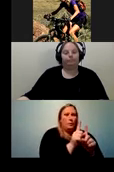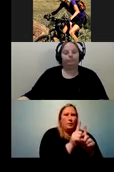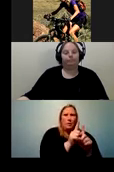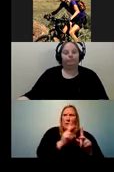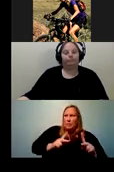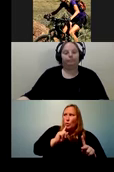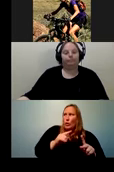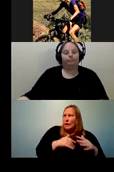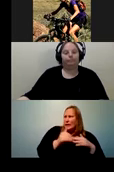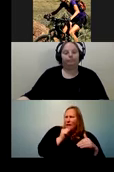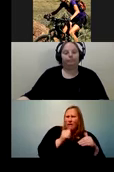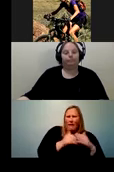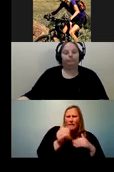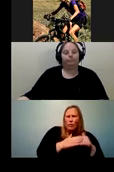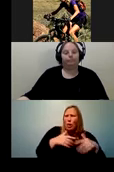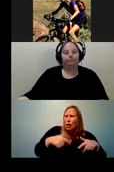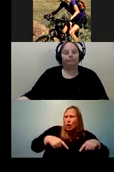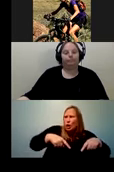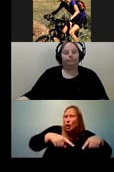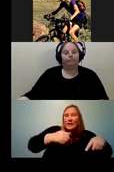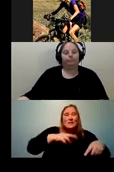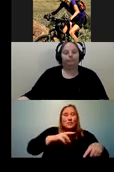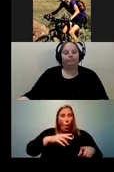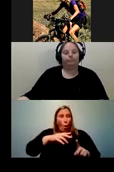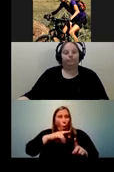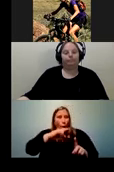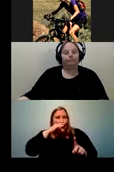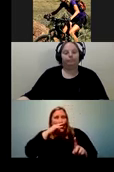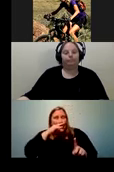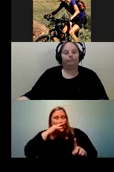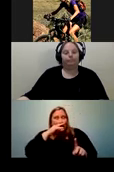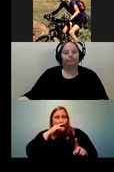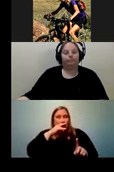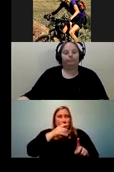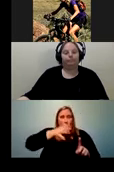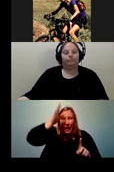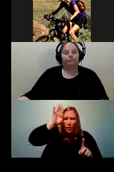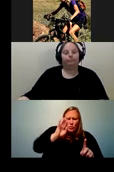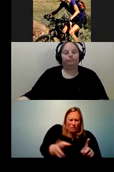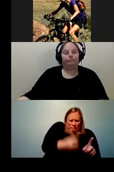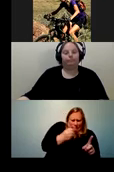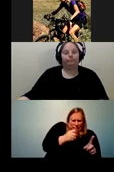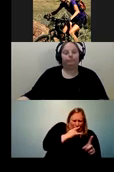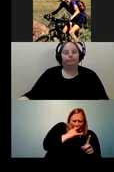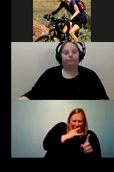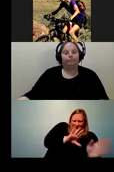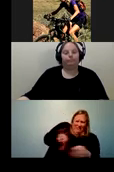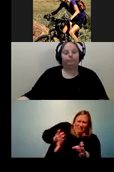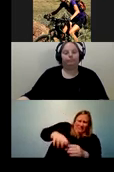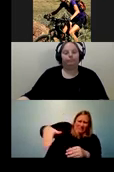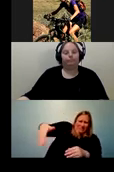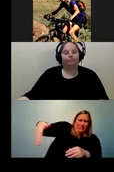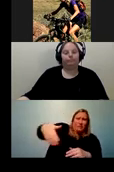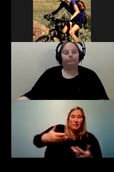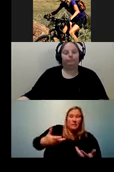really uncomfortable. And parents, would grab their children away if he tried to talk to their children because he was too close. It was